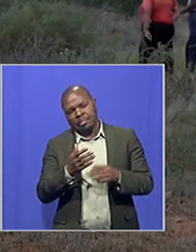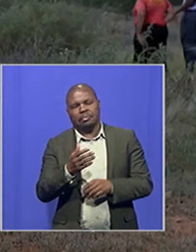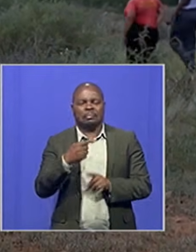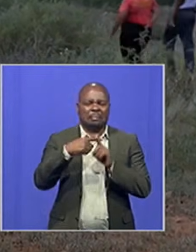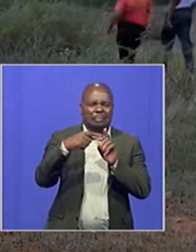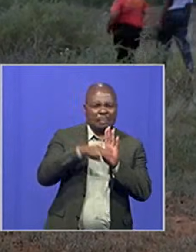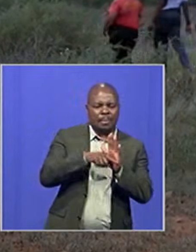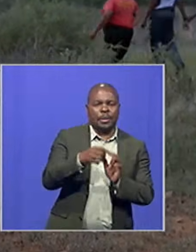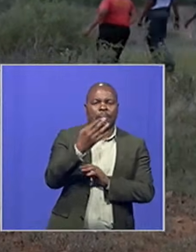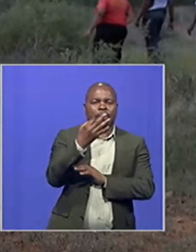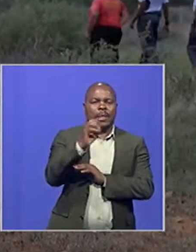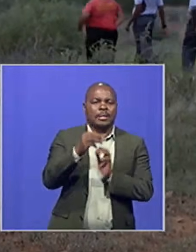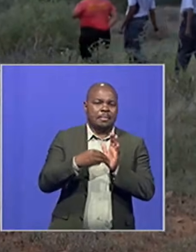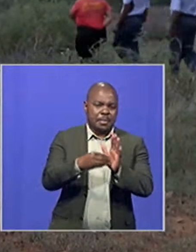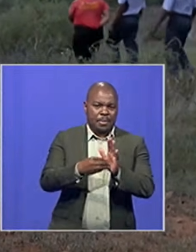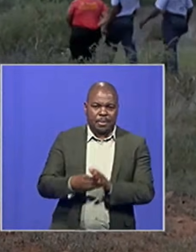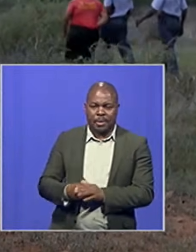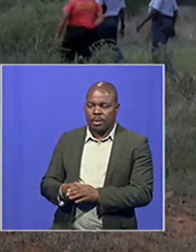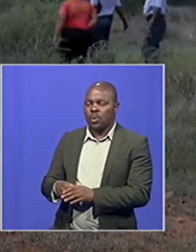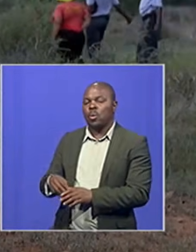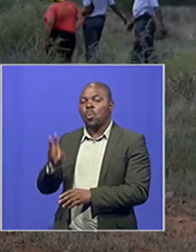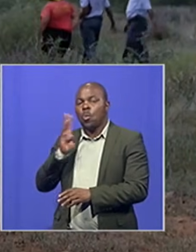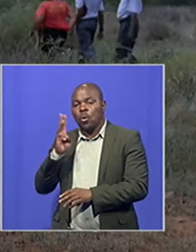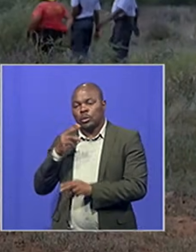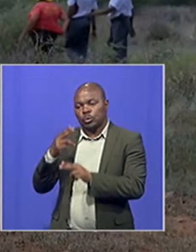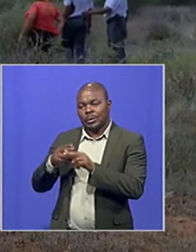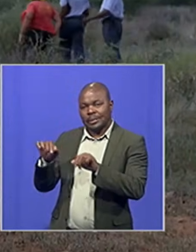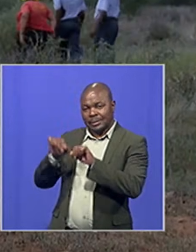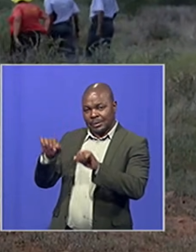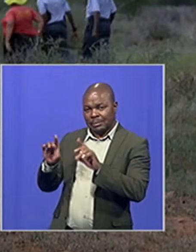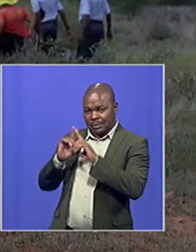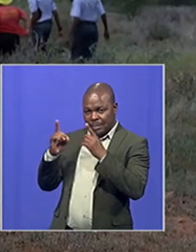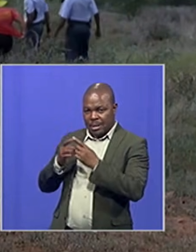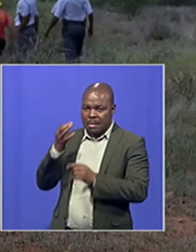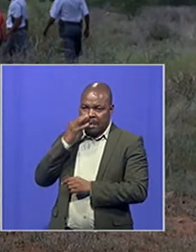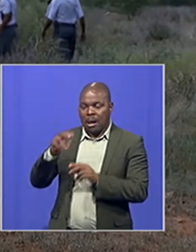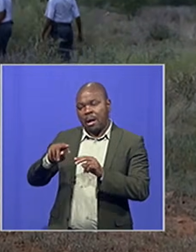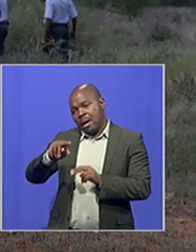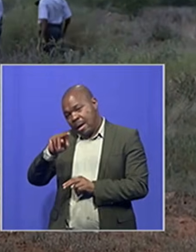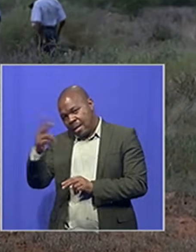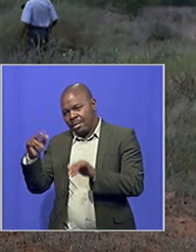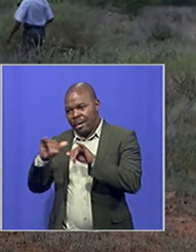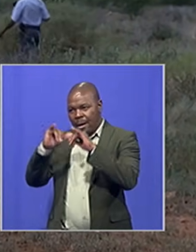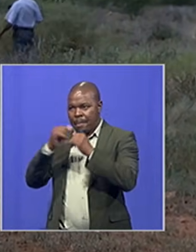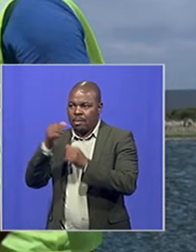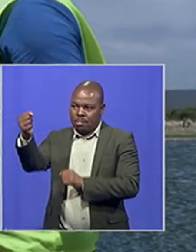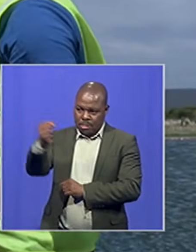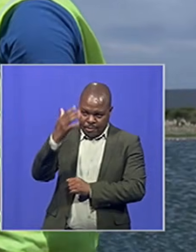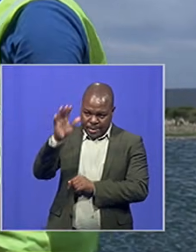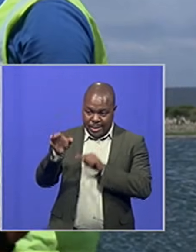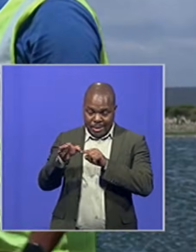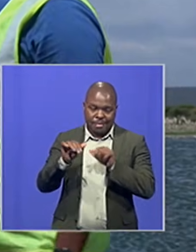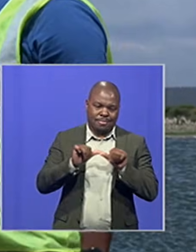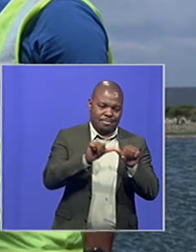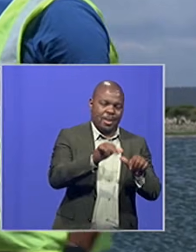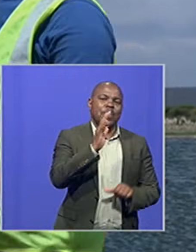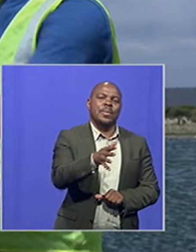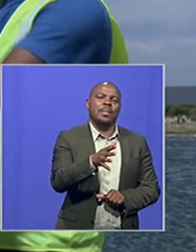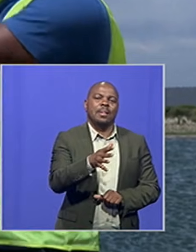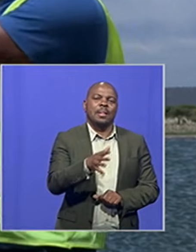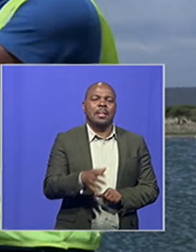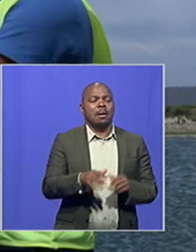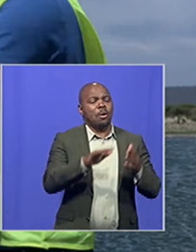le kgelelo leswe le kaile fa le thapile setlamo se sešwa sa tlamelo ya ditirelo seo se tla tsweletsang kontraka eno. Baagi ba re ke kgale ba